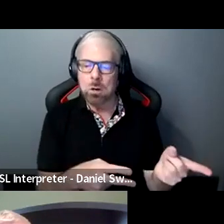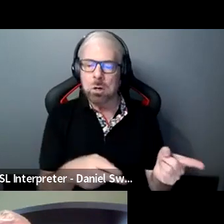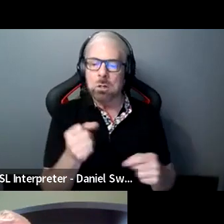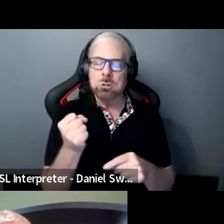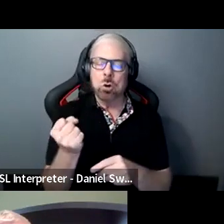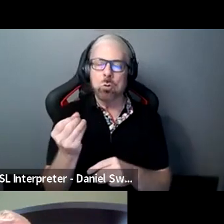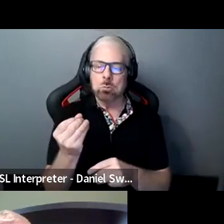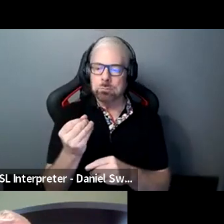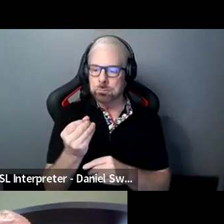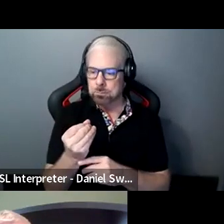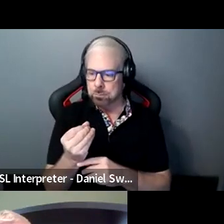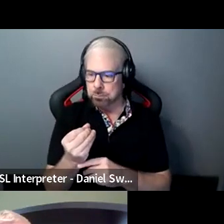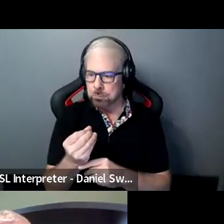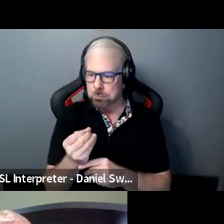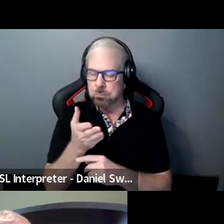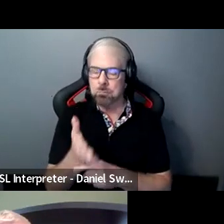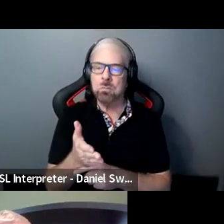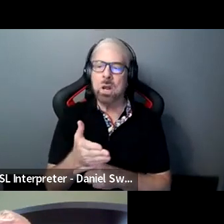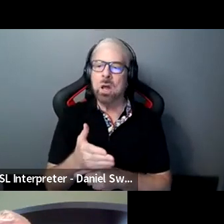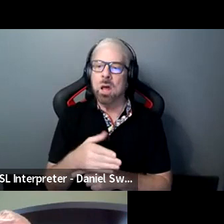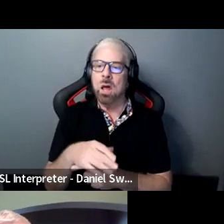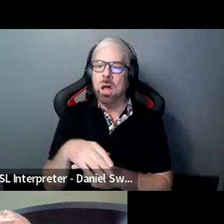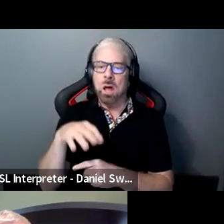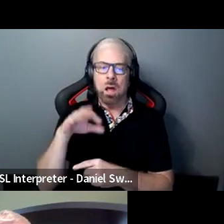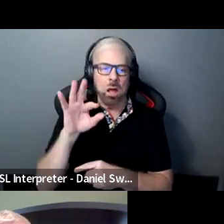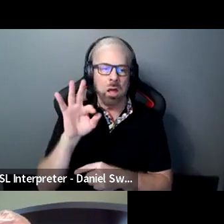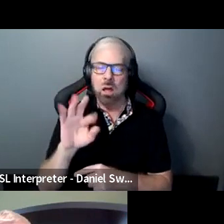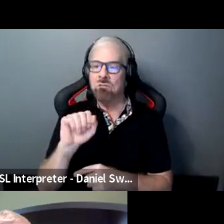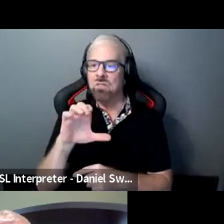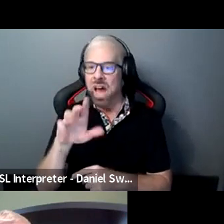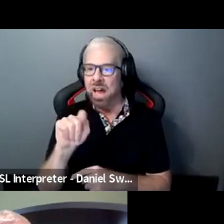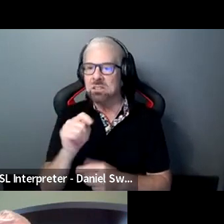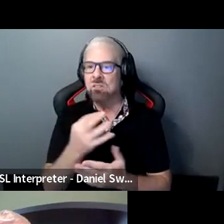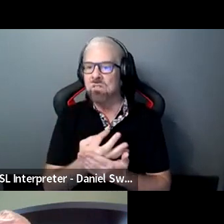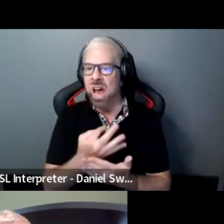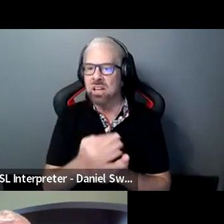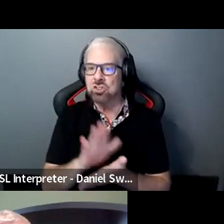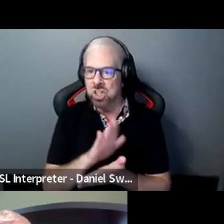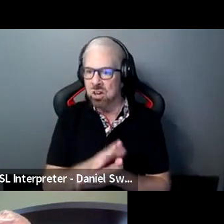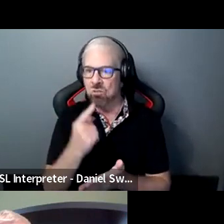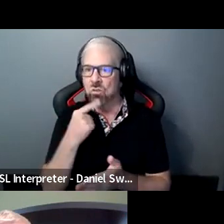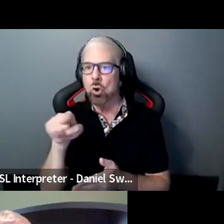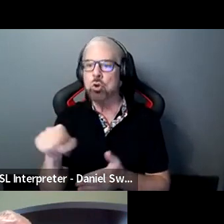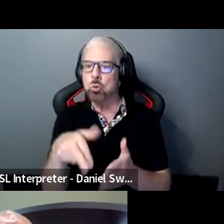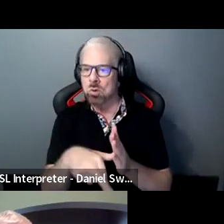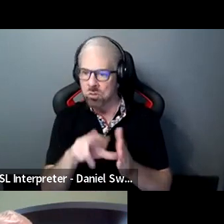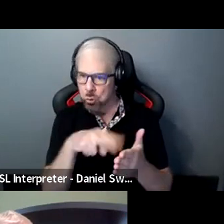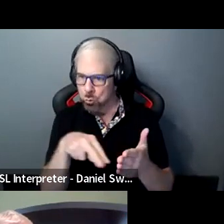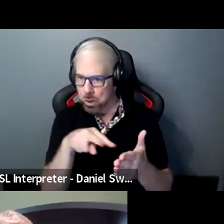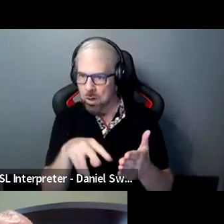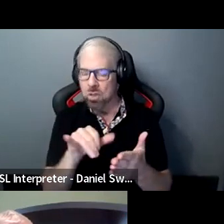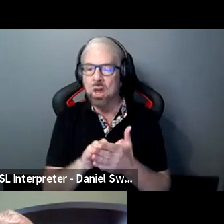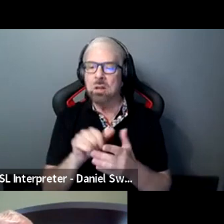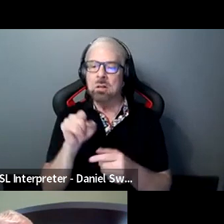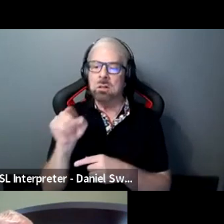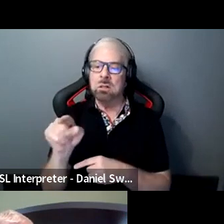so there is a fact sheet for you to look at to